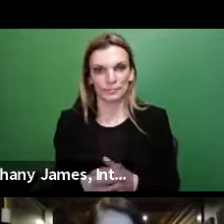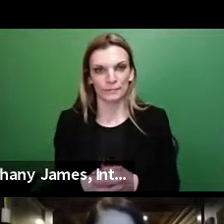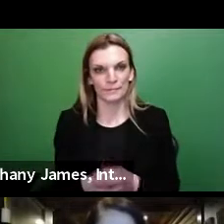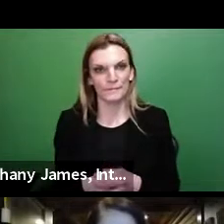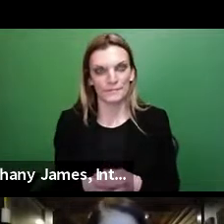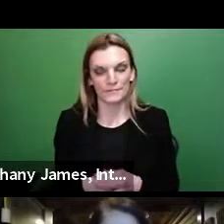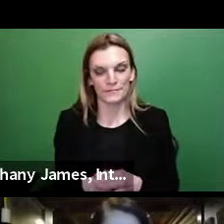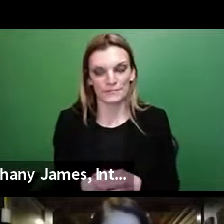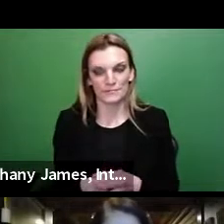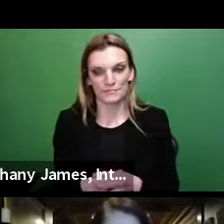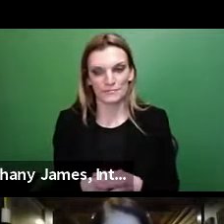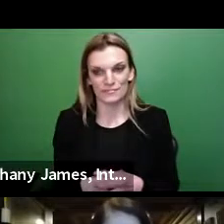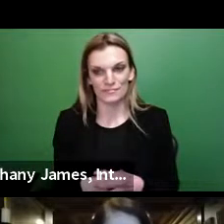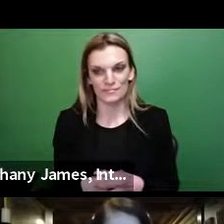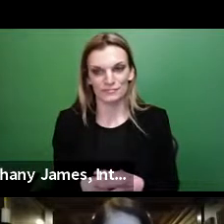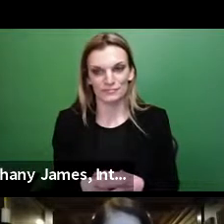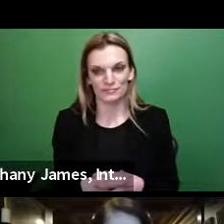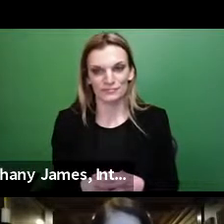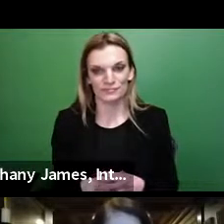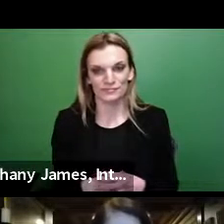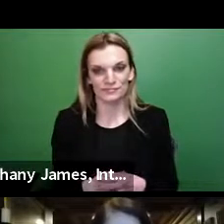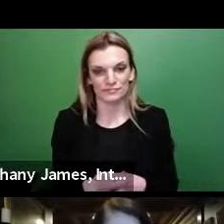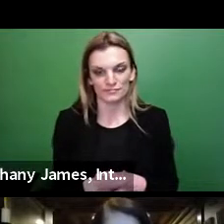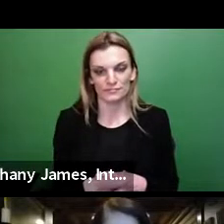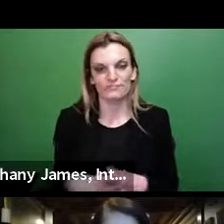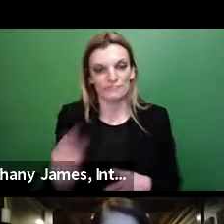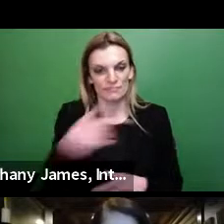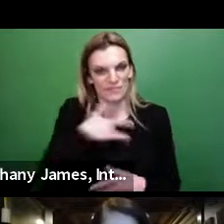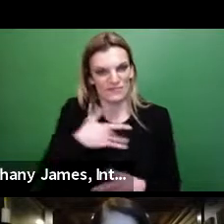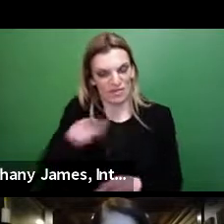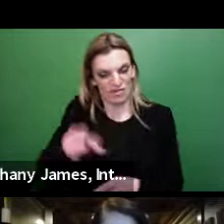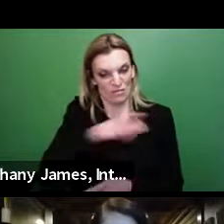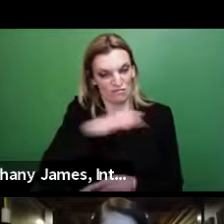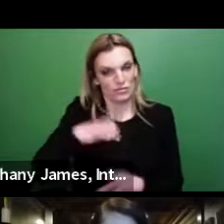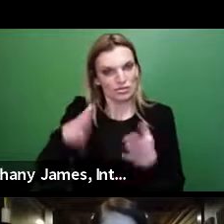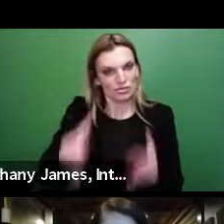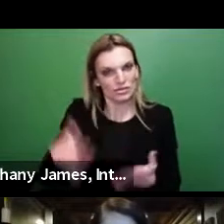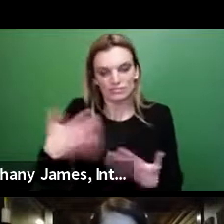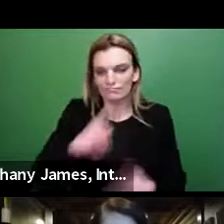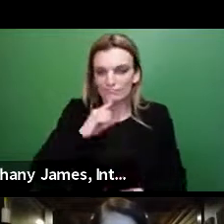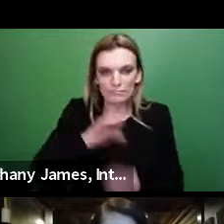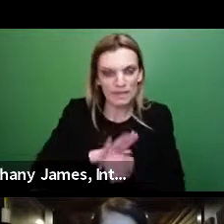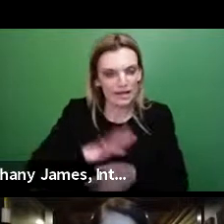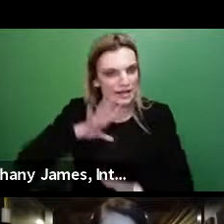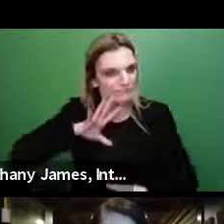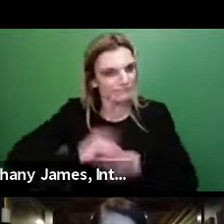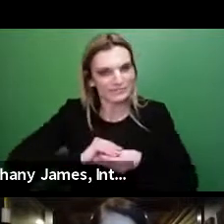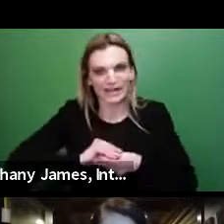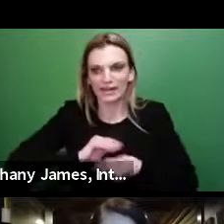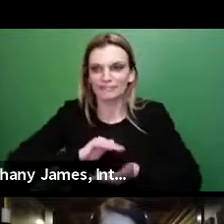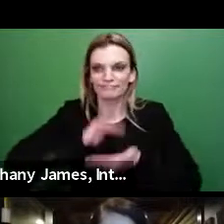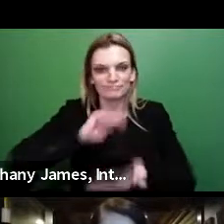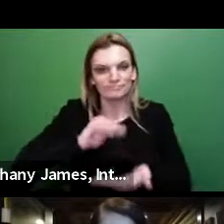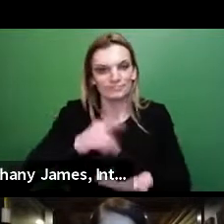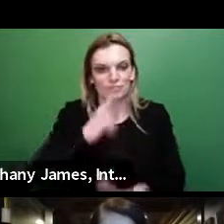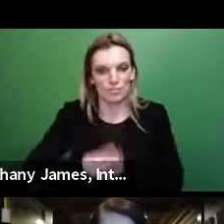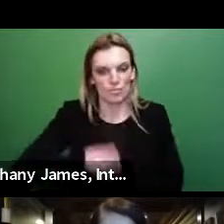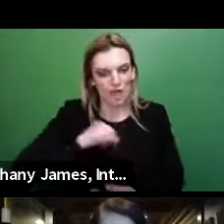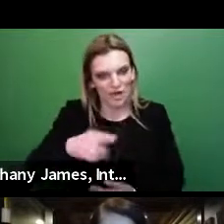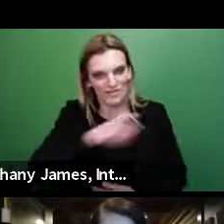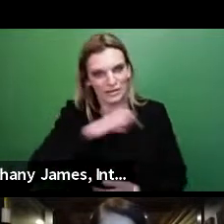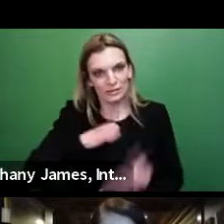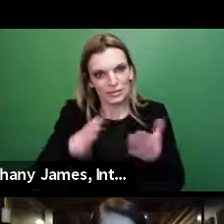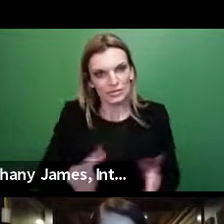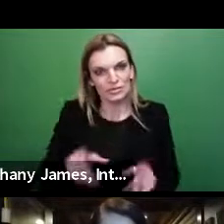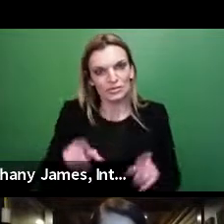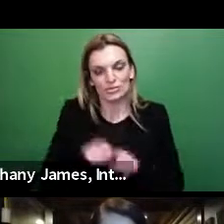and as dedicated as we could want our commissioners to be. And we're very proud of our commissioners and very proud of the work that